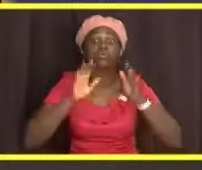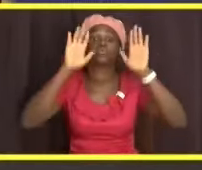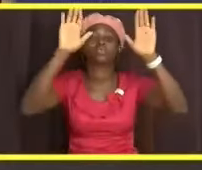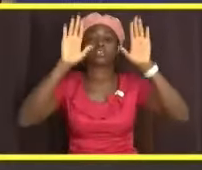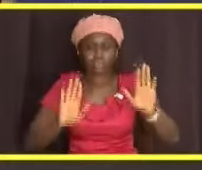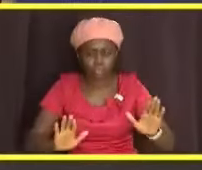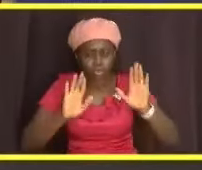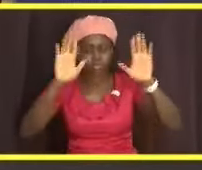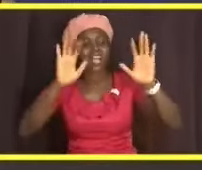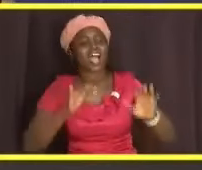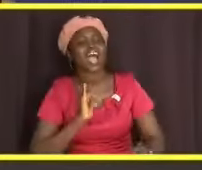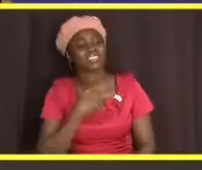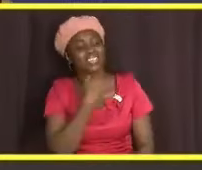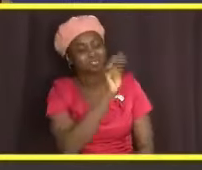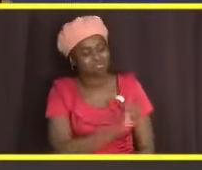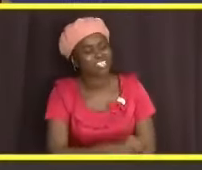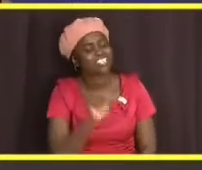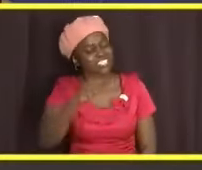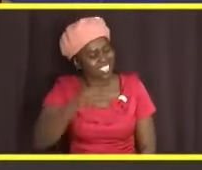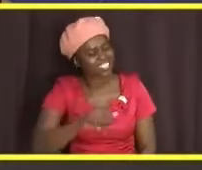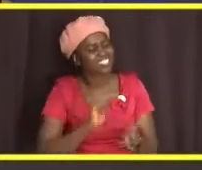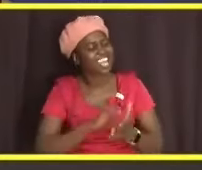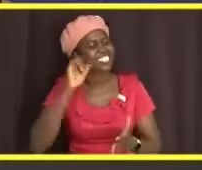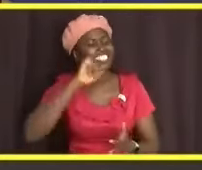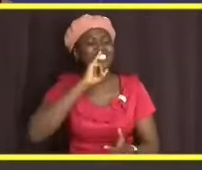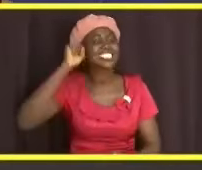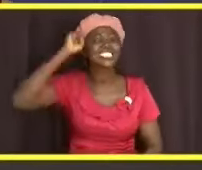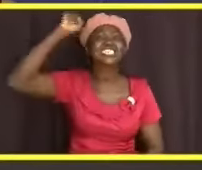name. His name shall be called."